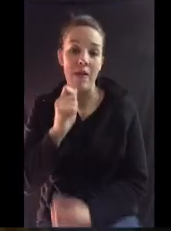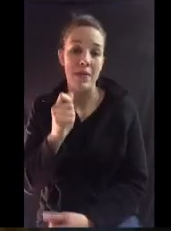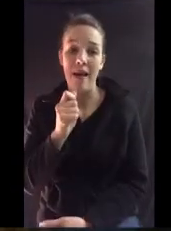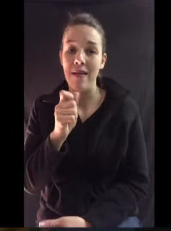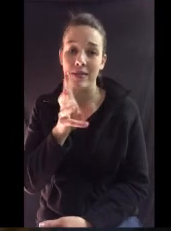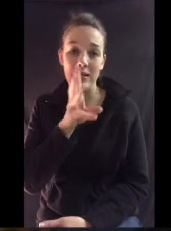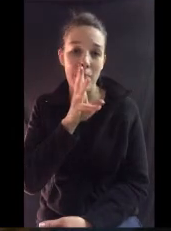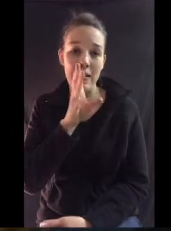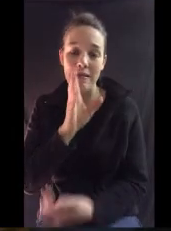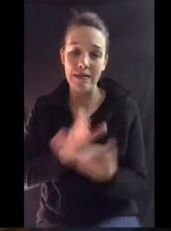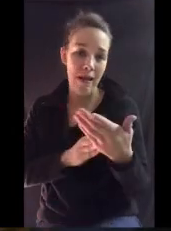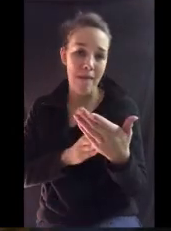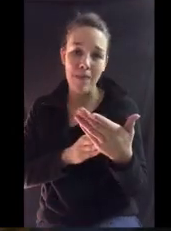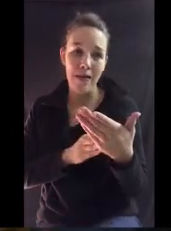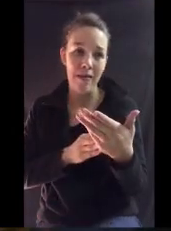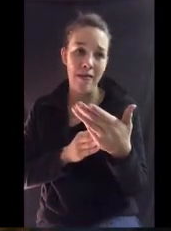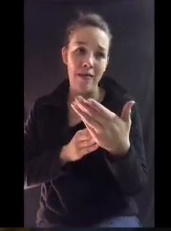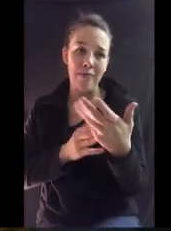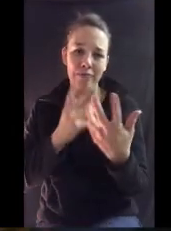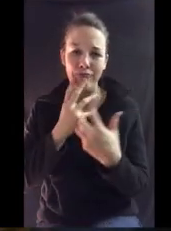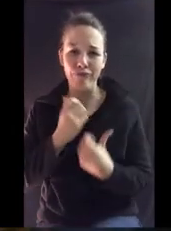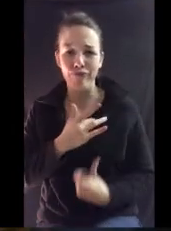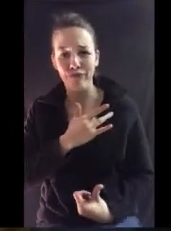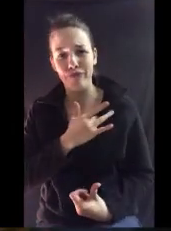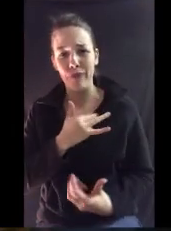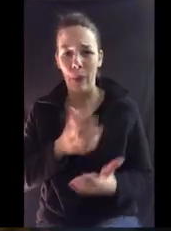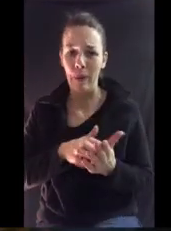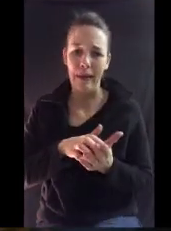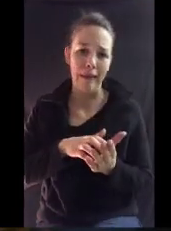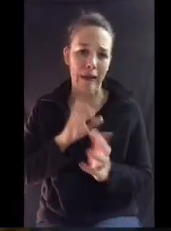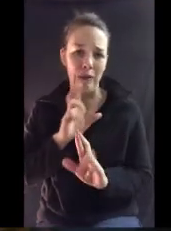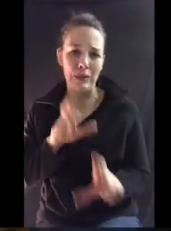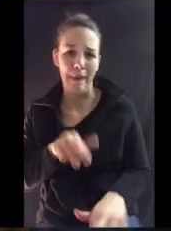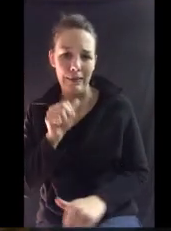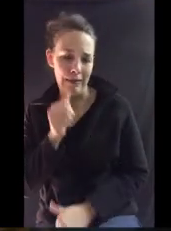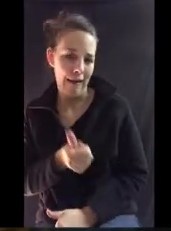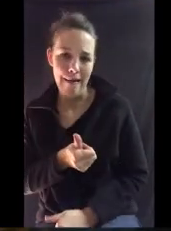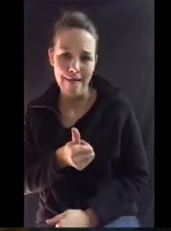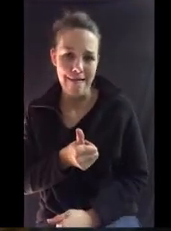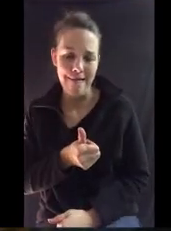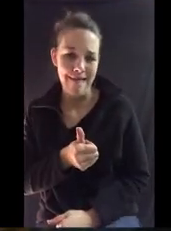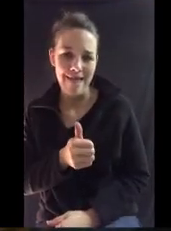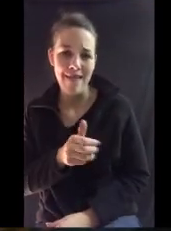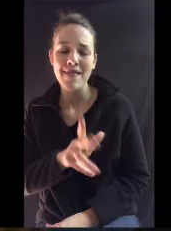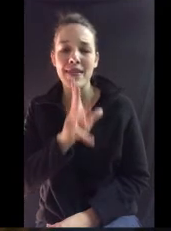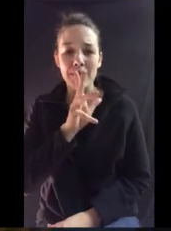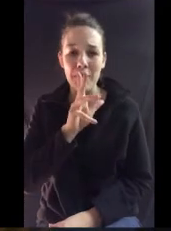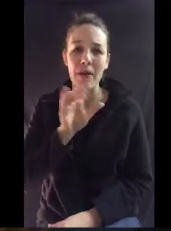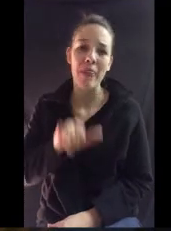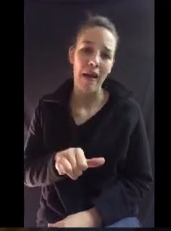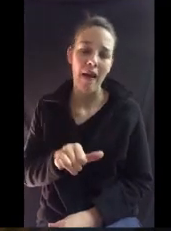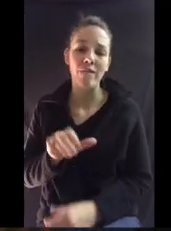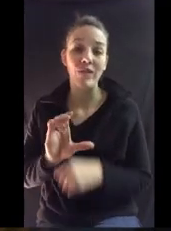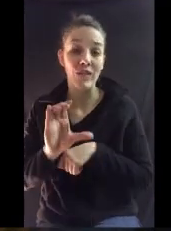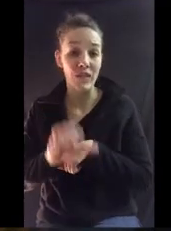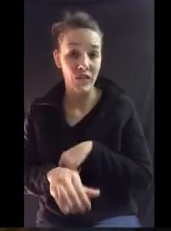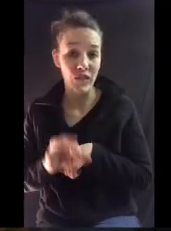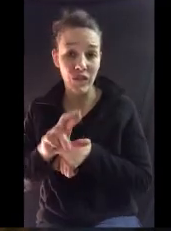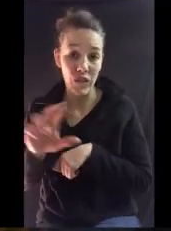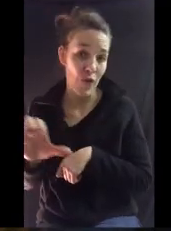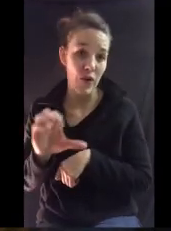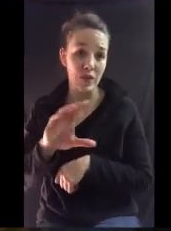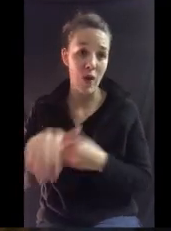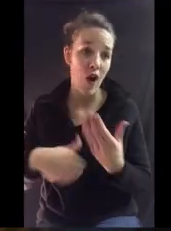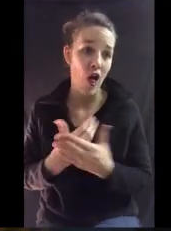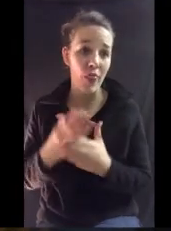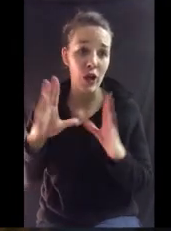speak of love, I am not speaking of some sentimental and weak response. I am speaking of